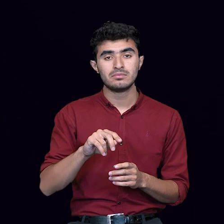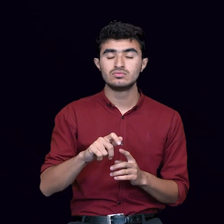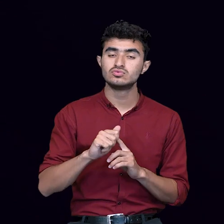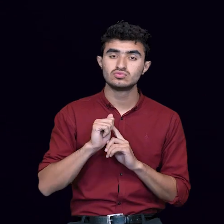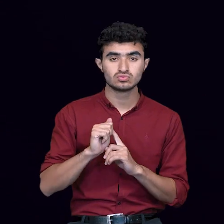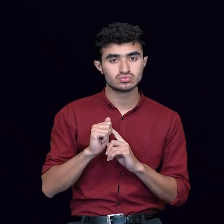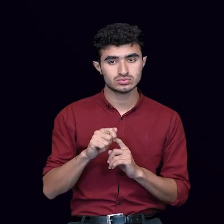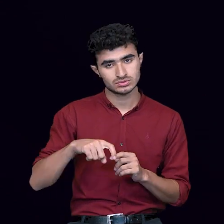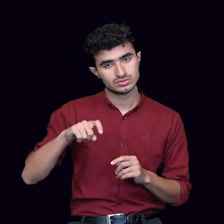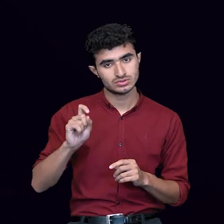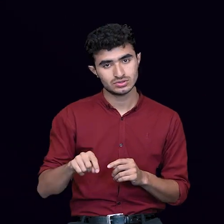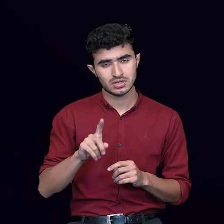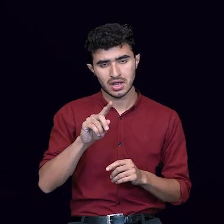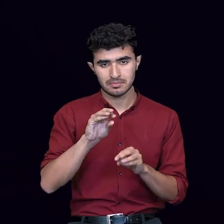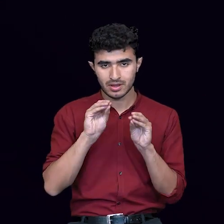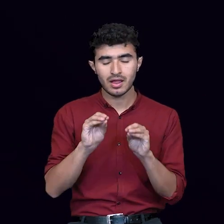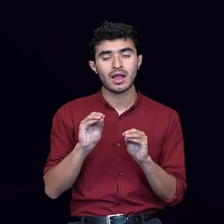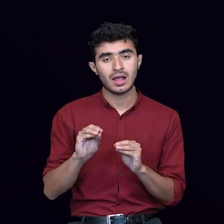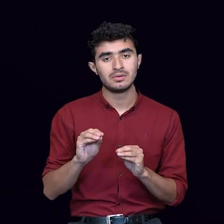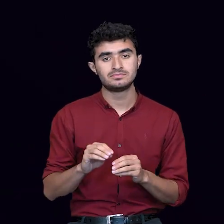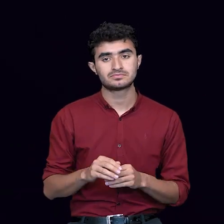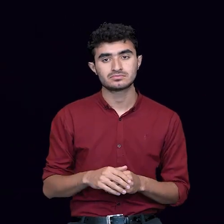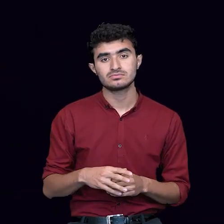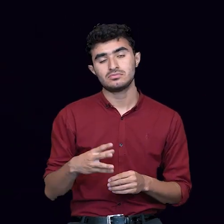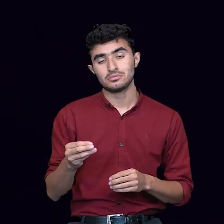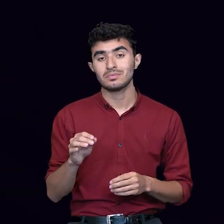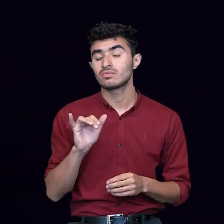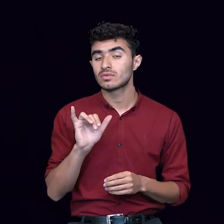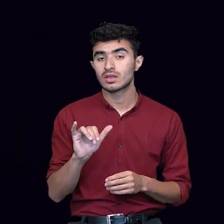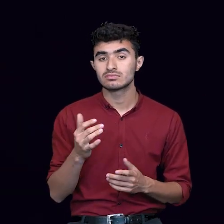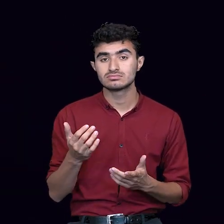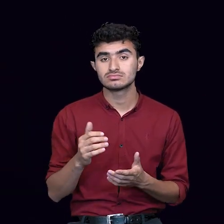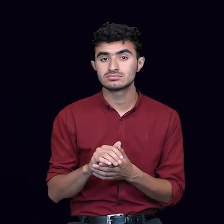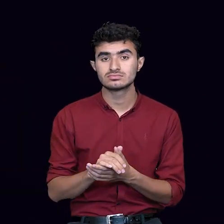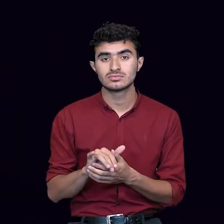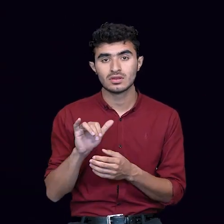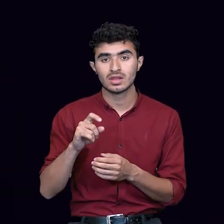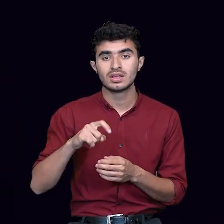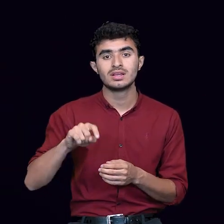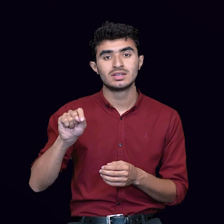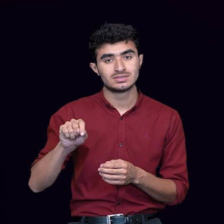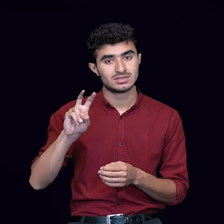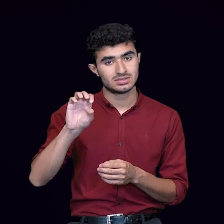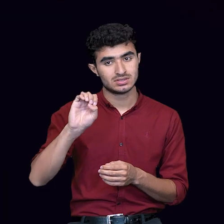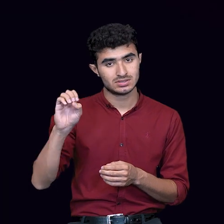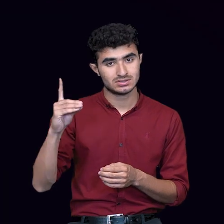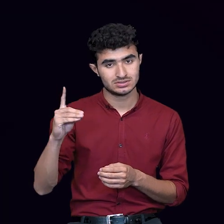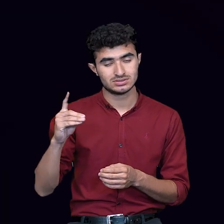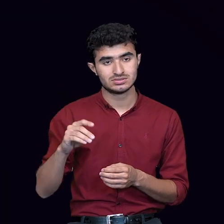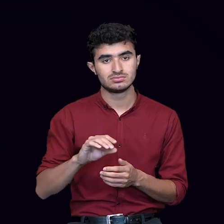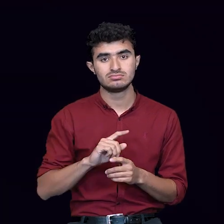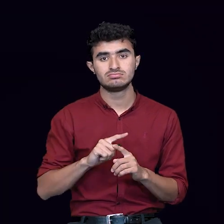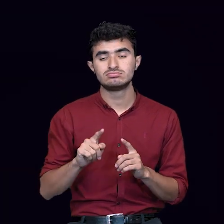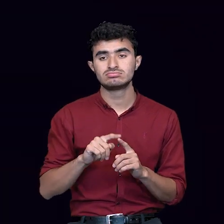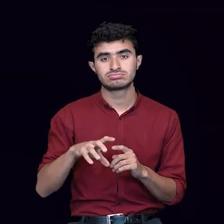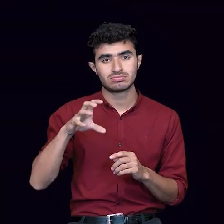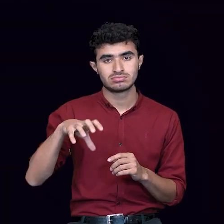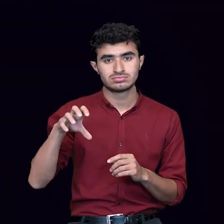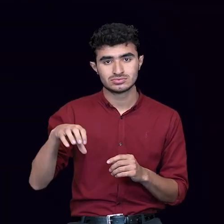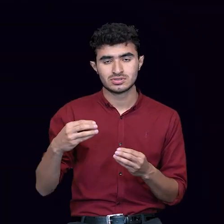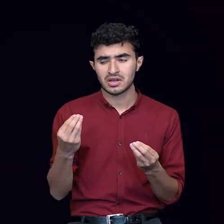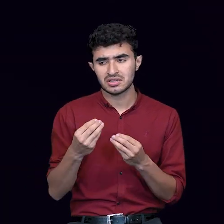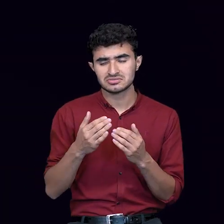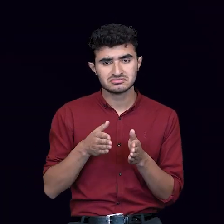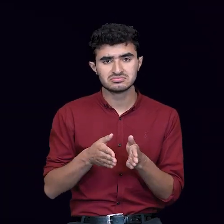who just need a little push, or just need someone to help them, or they just need